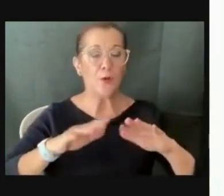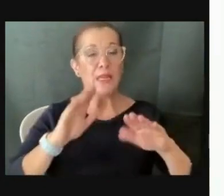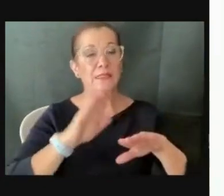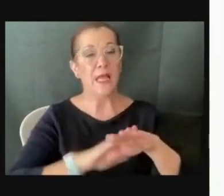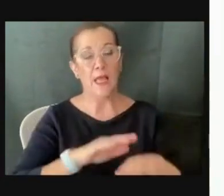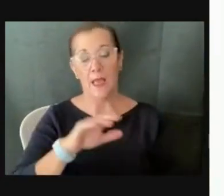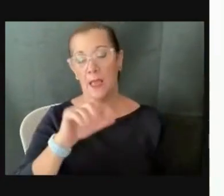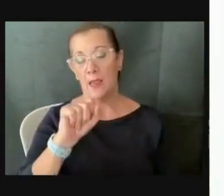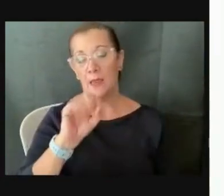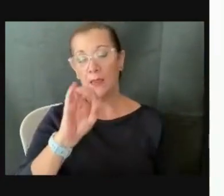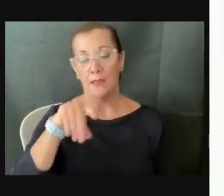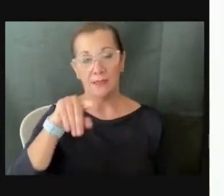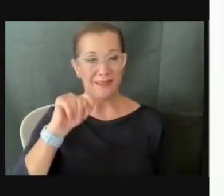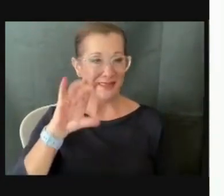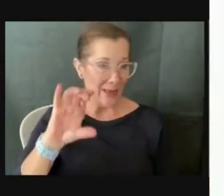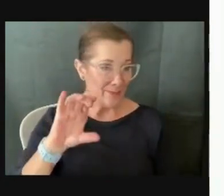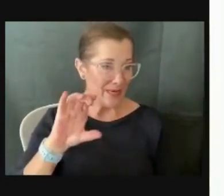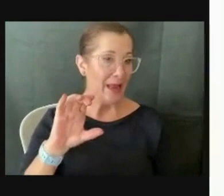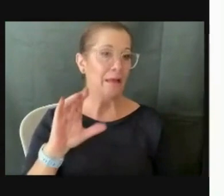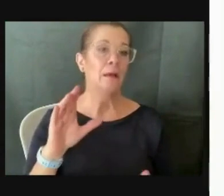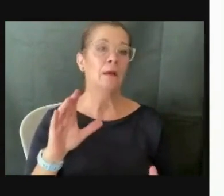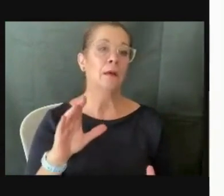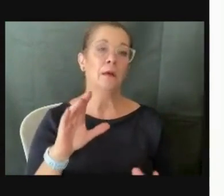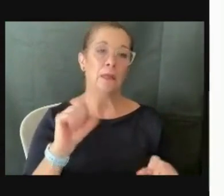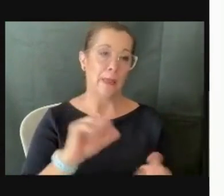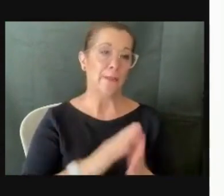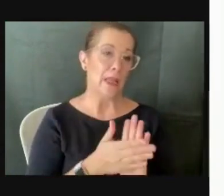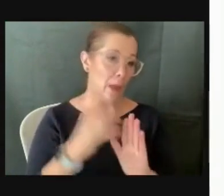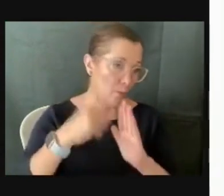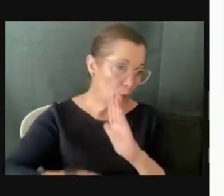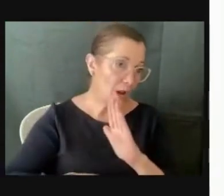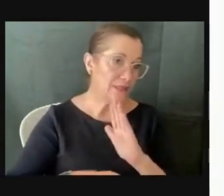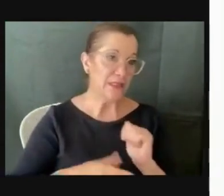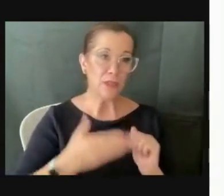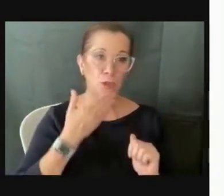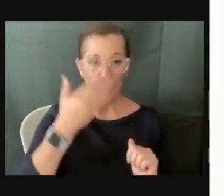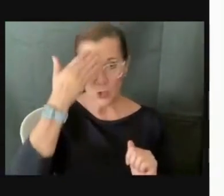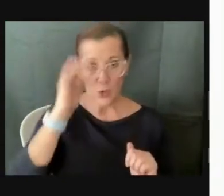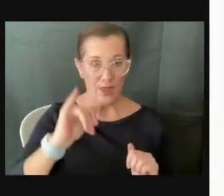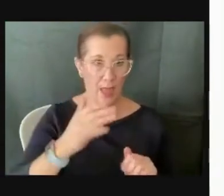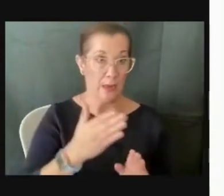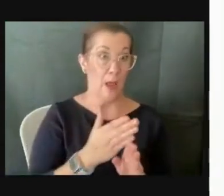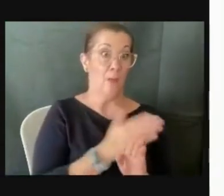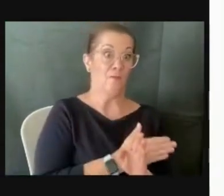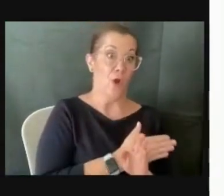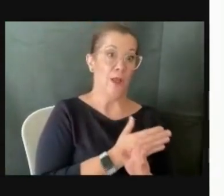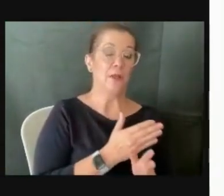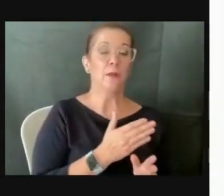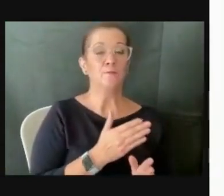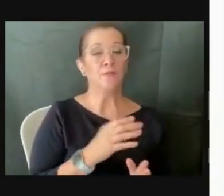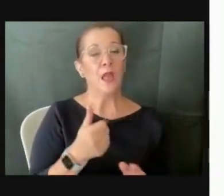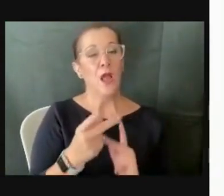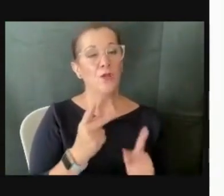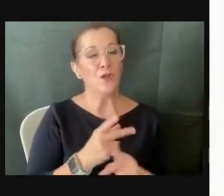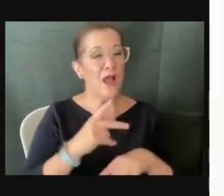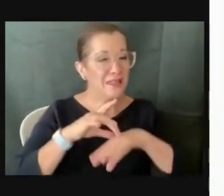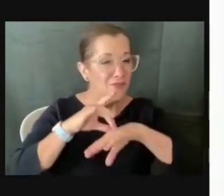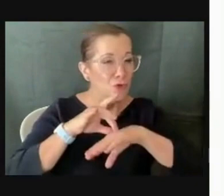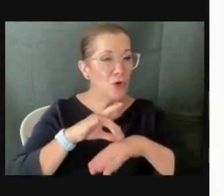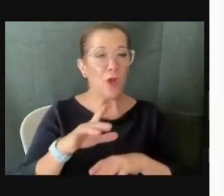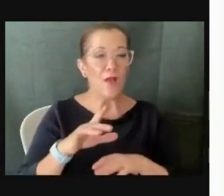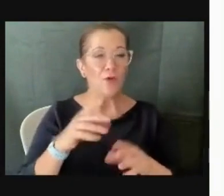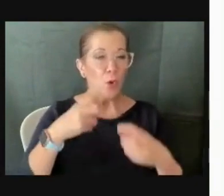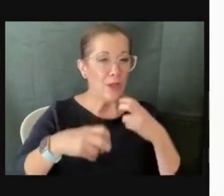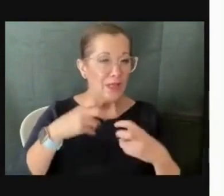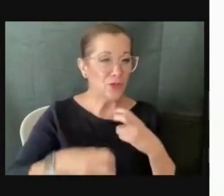are considerations for that that can get pretty pricey. So good to know those up front. And other kinds of geographical issues,